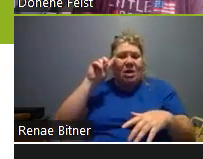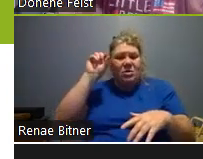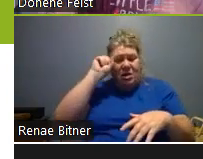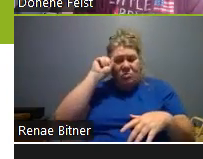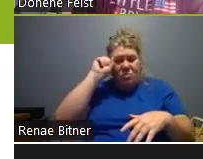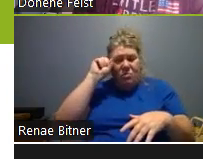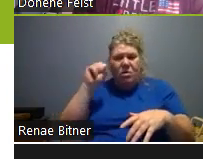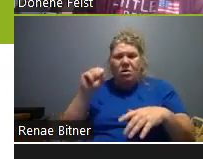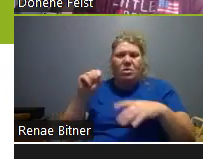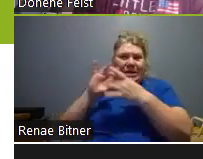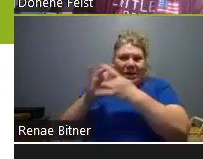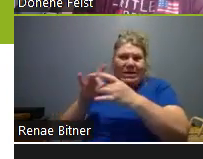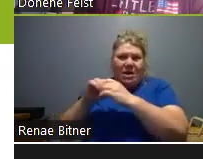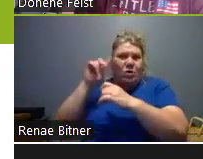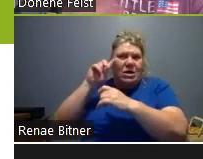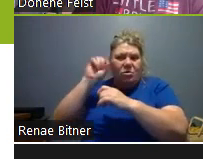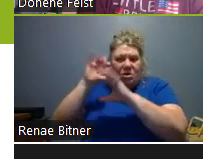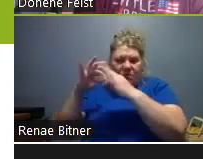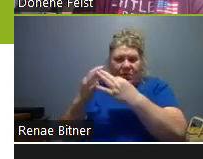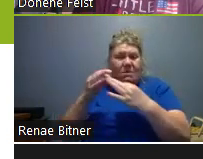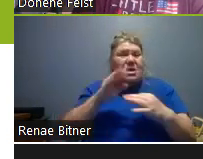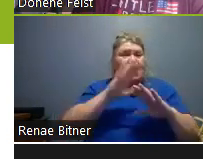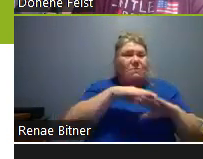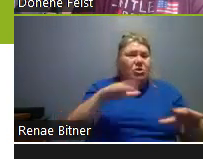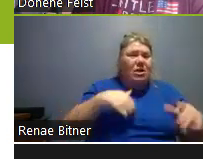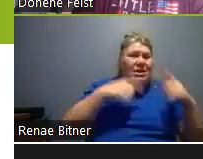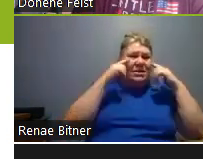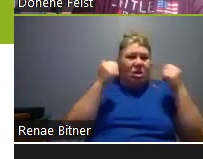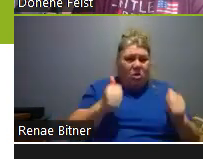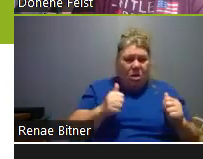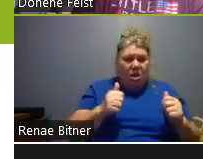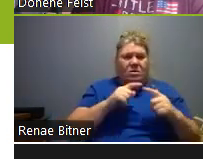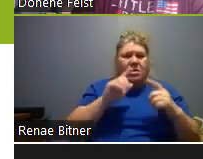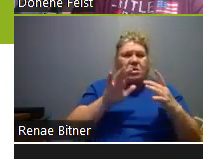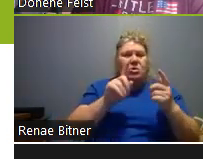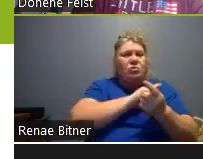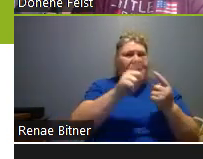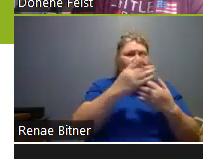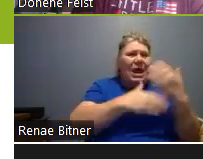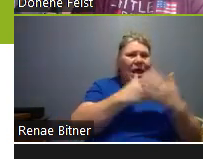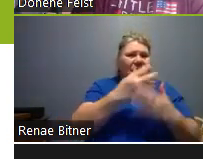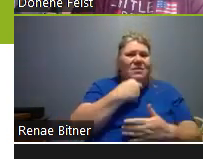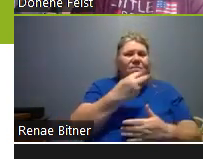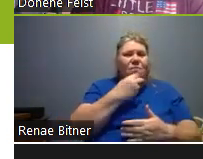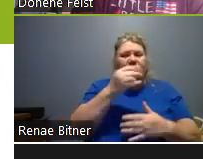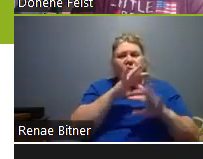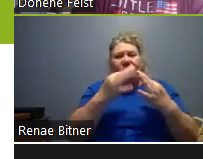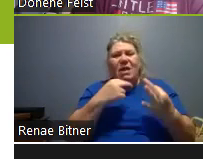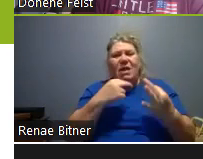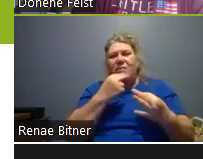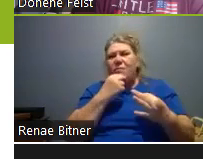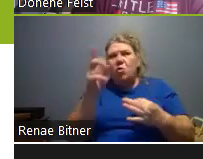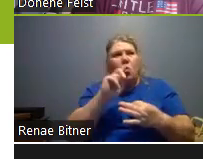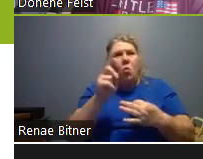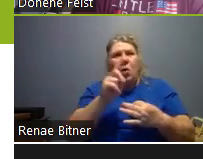If the child has hearing differences, to connect them to Hands and Voices, or to Family Voices, or wherever the case